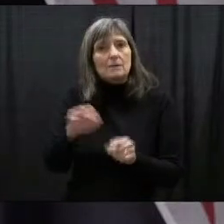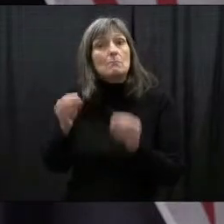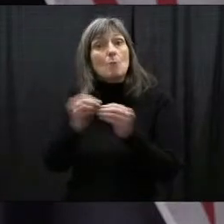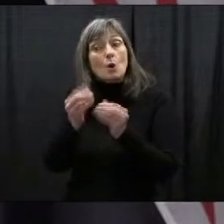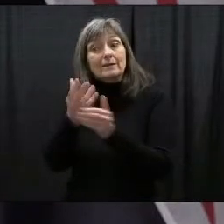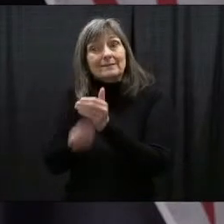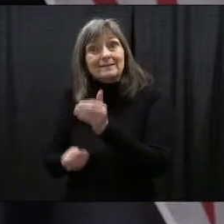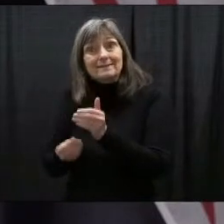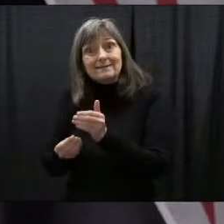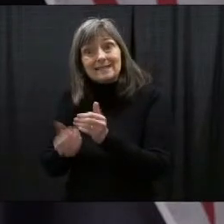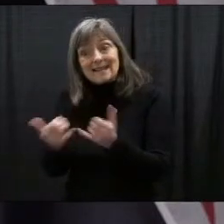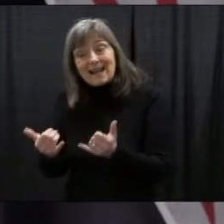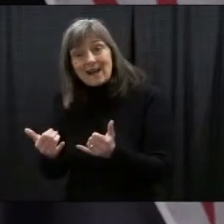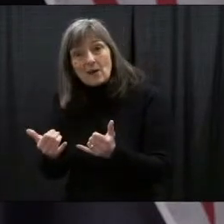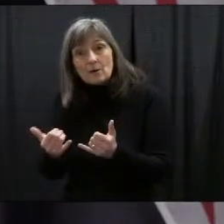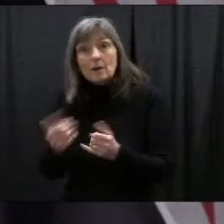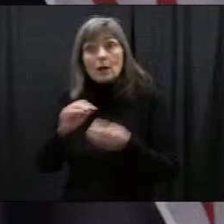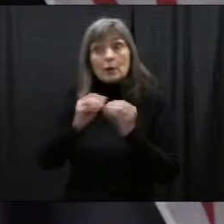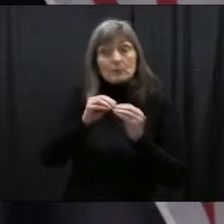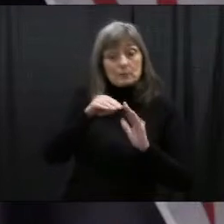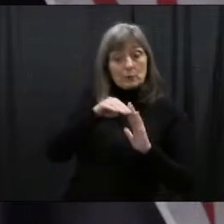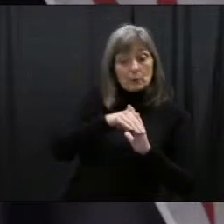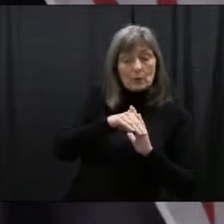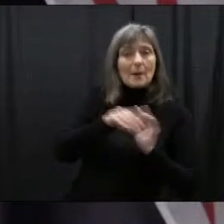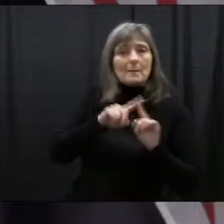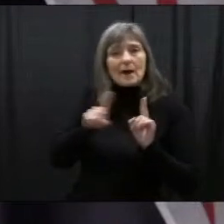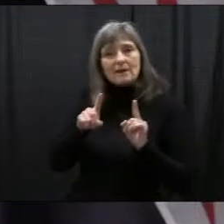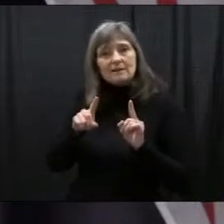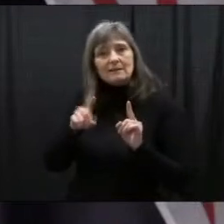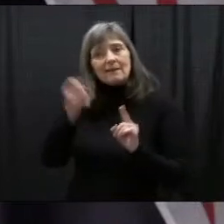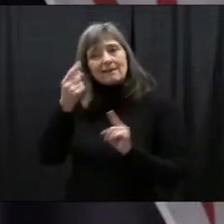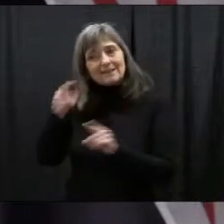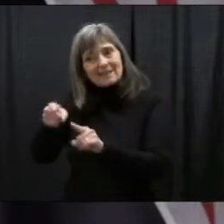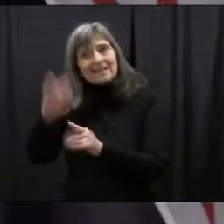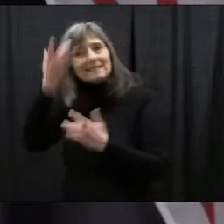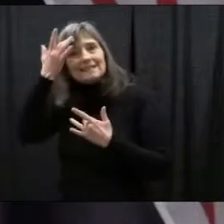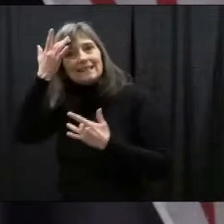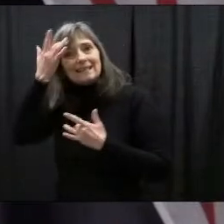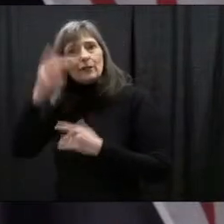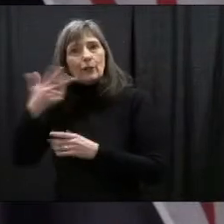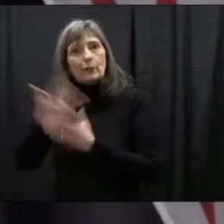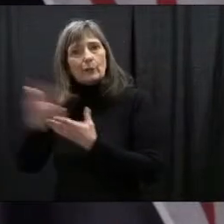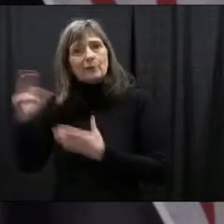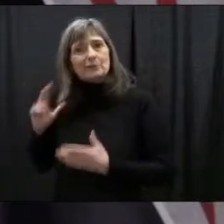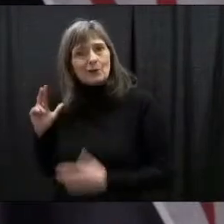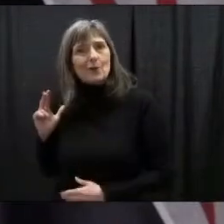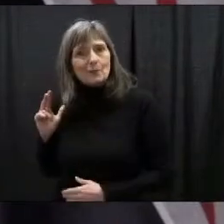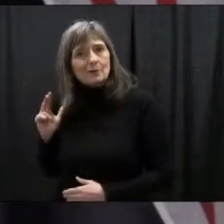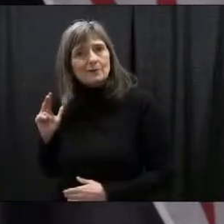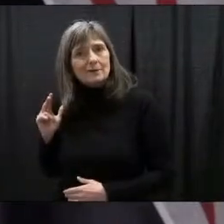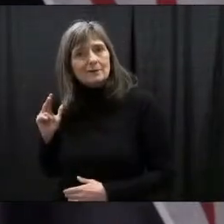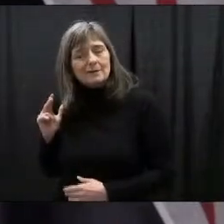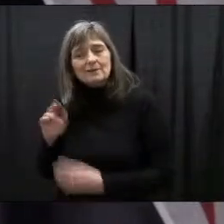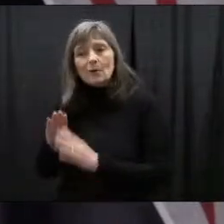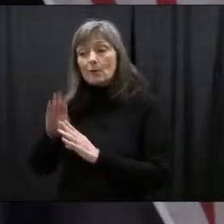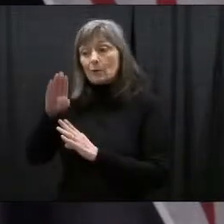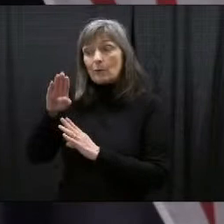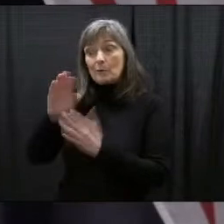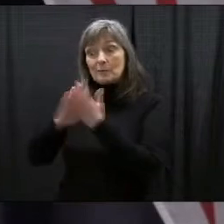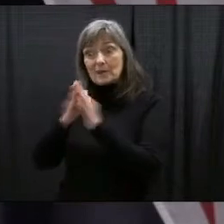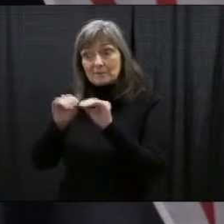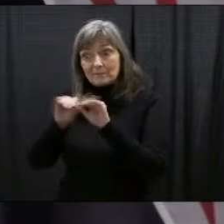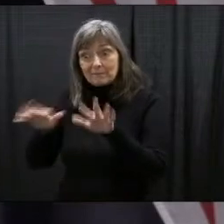now, even though our numbers are going down. So we have to, but the peak happened before now.